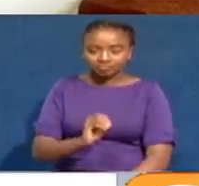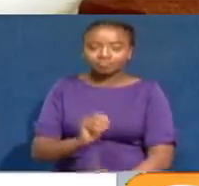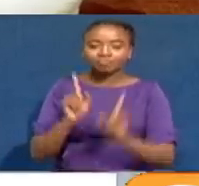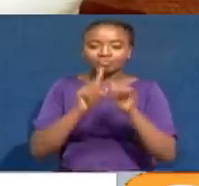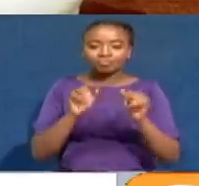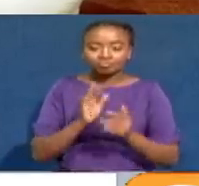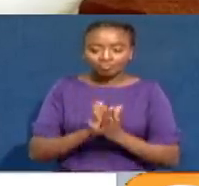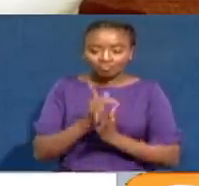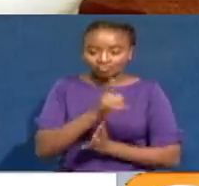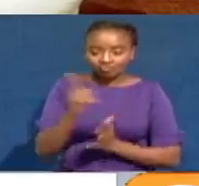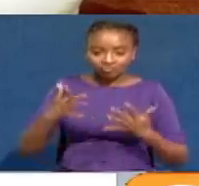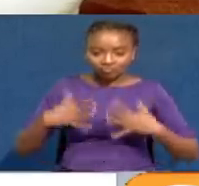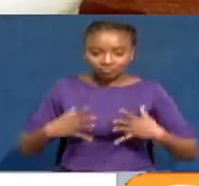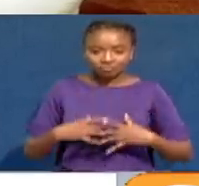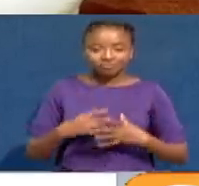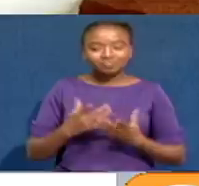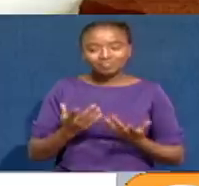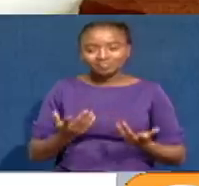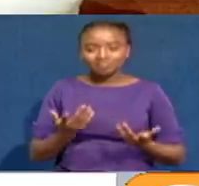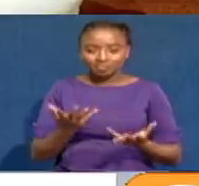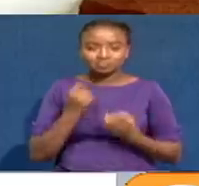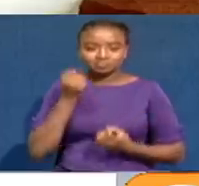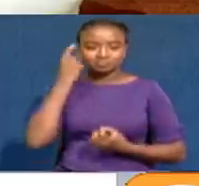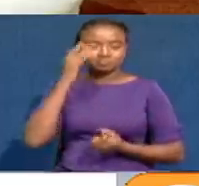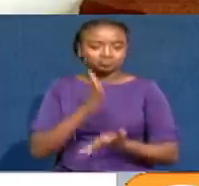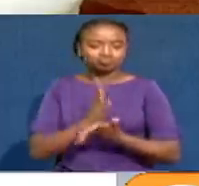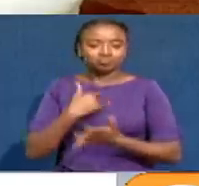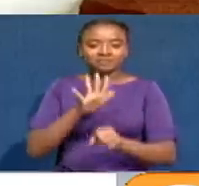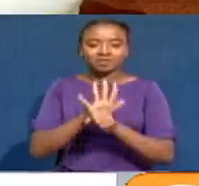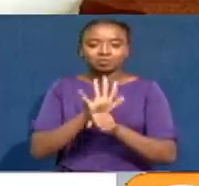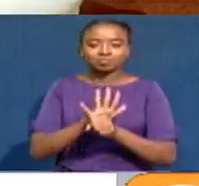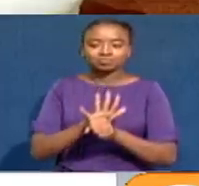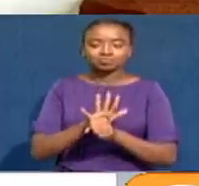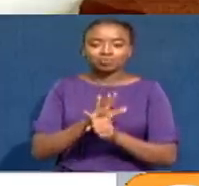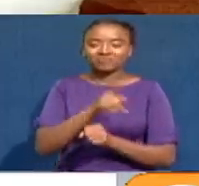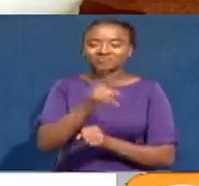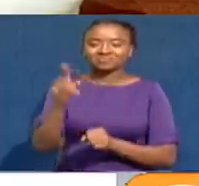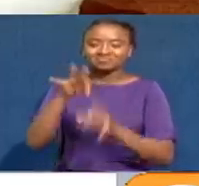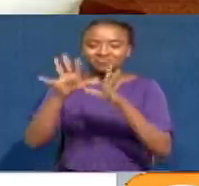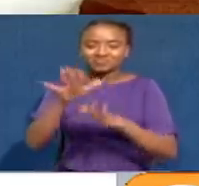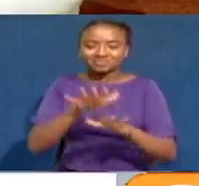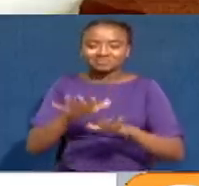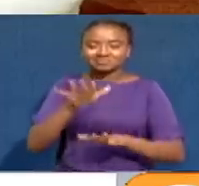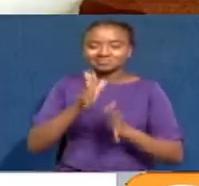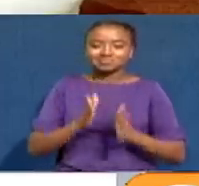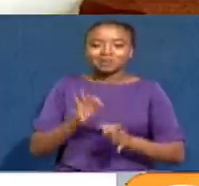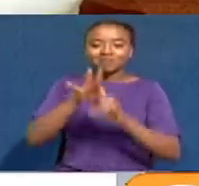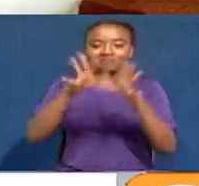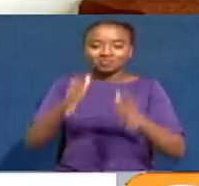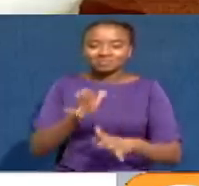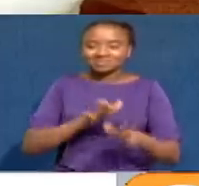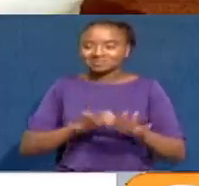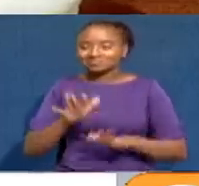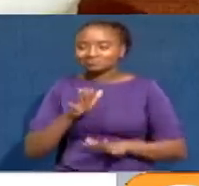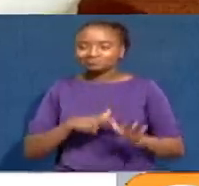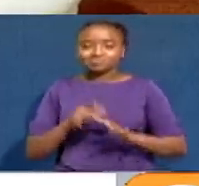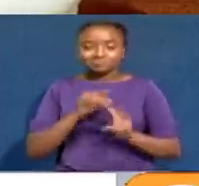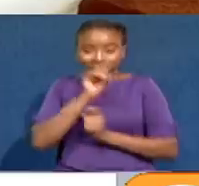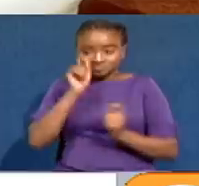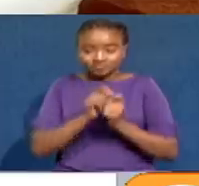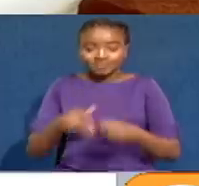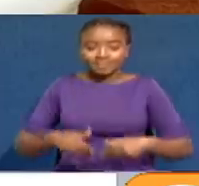population, Jeff, you have to understand that there is a lot of voter apathy across, and especially young people. The